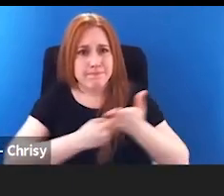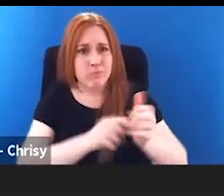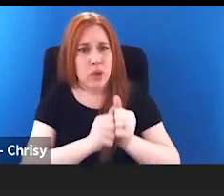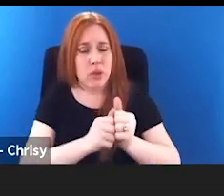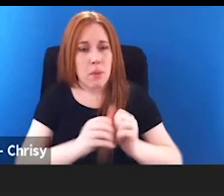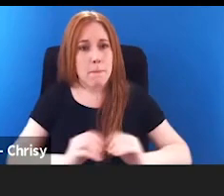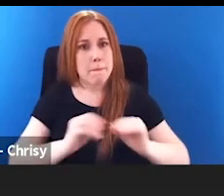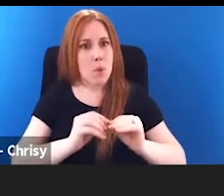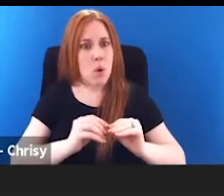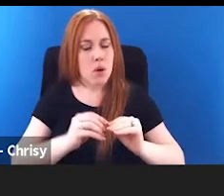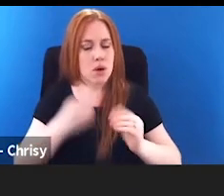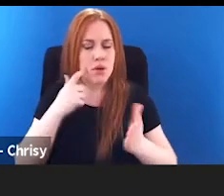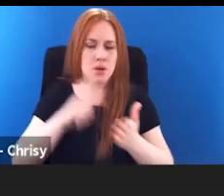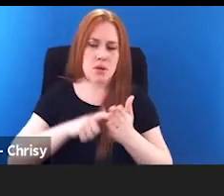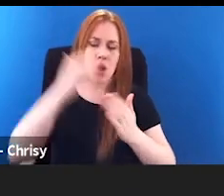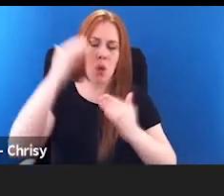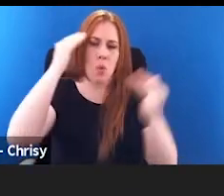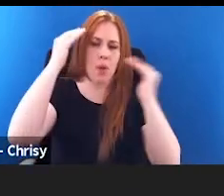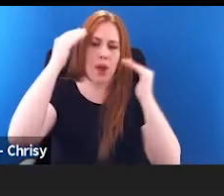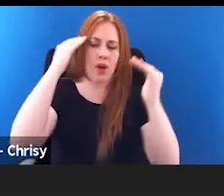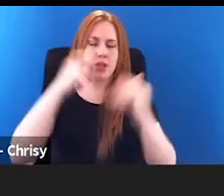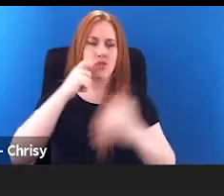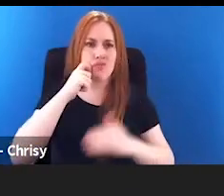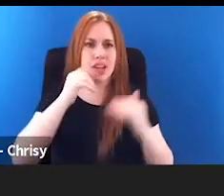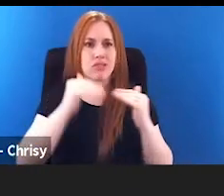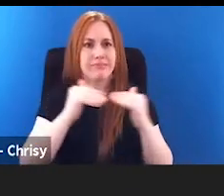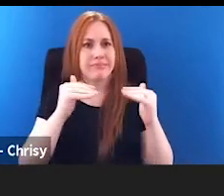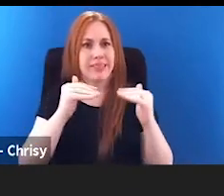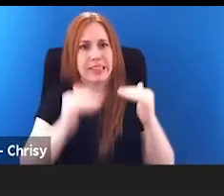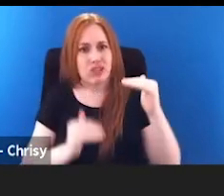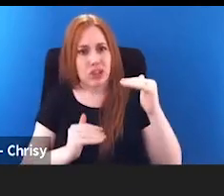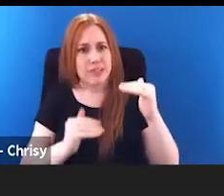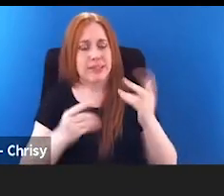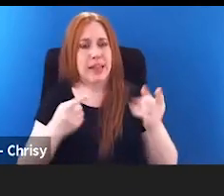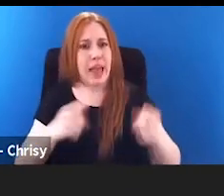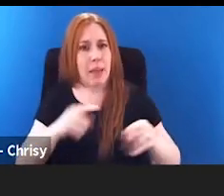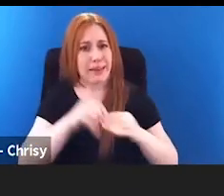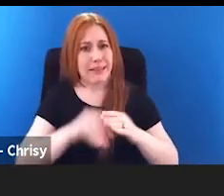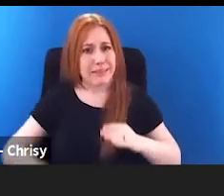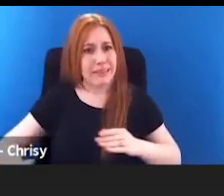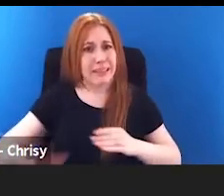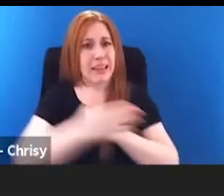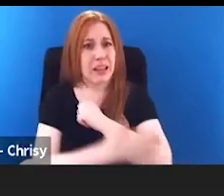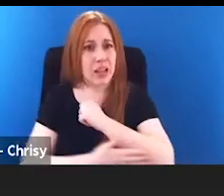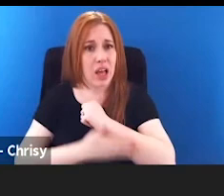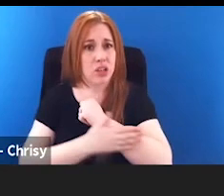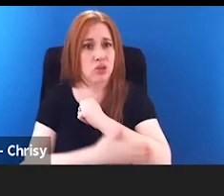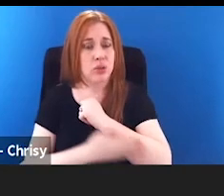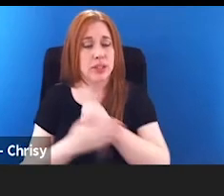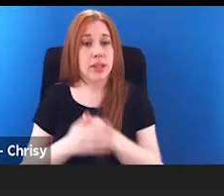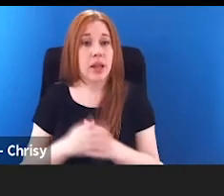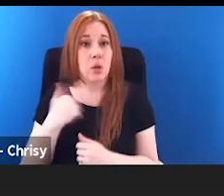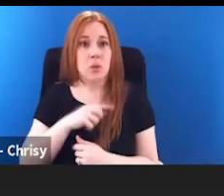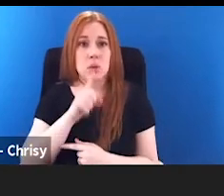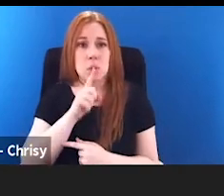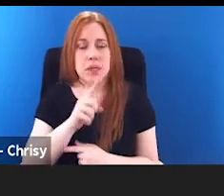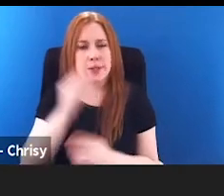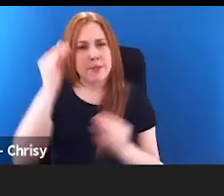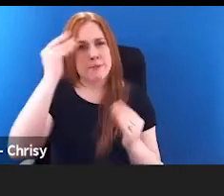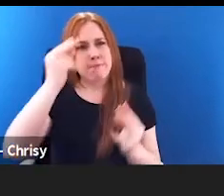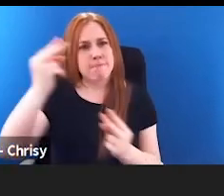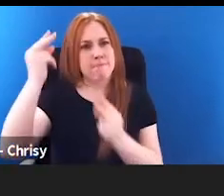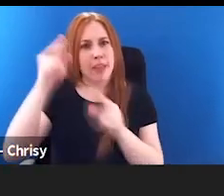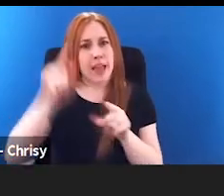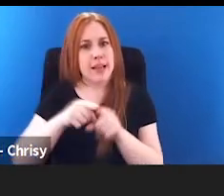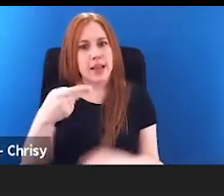awareness of racial injustices that were happening in our country. And we really reflected as a